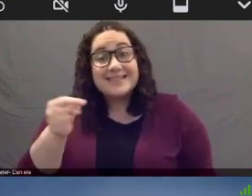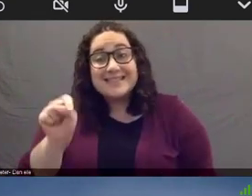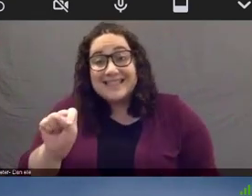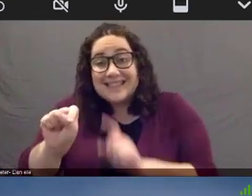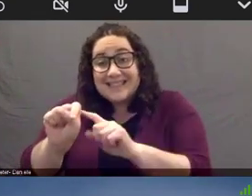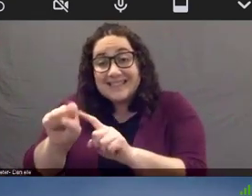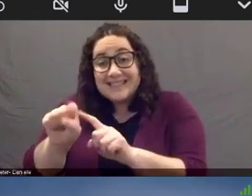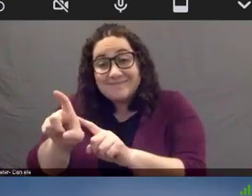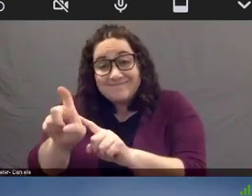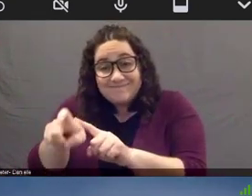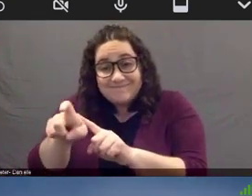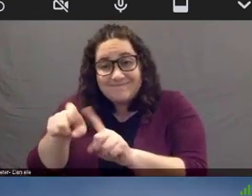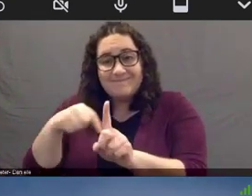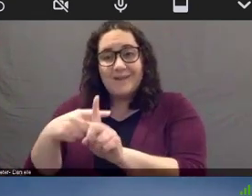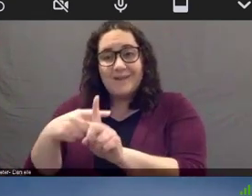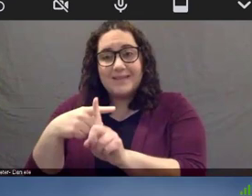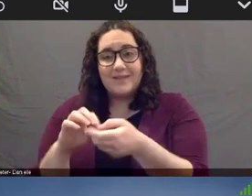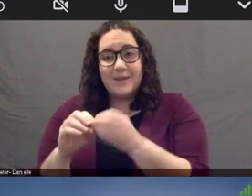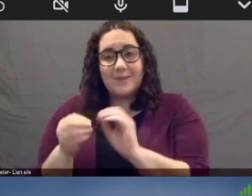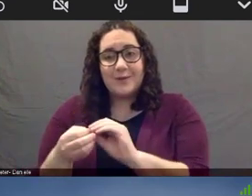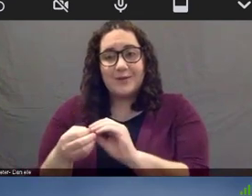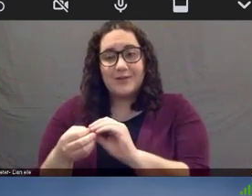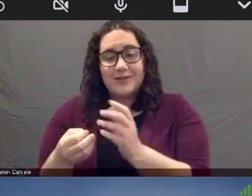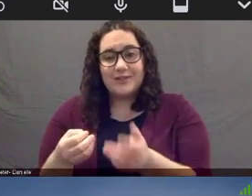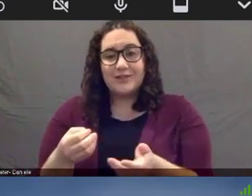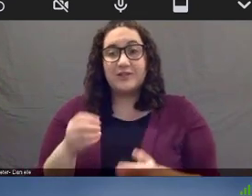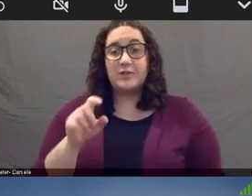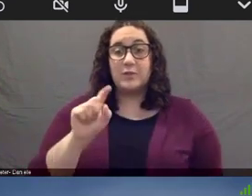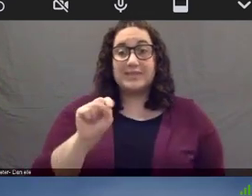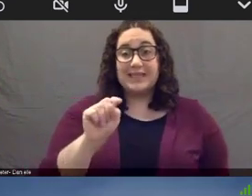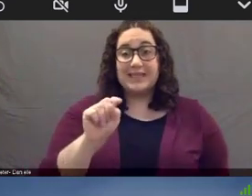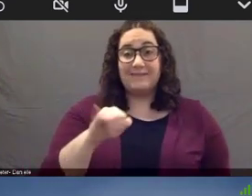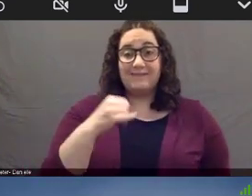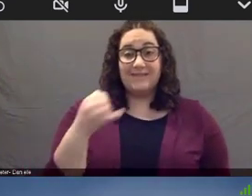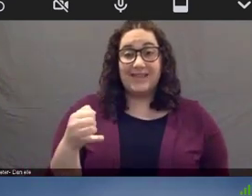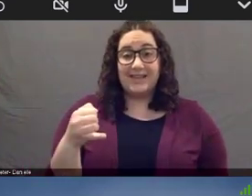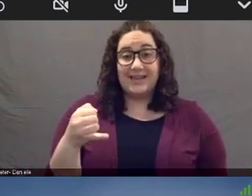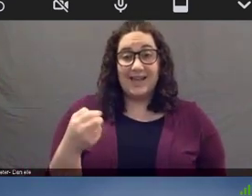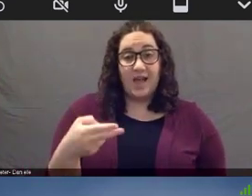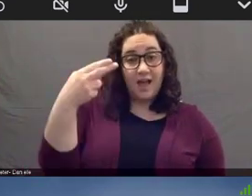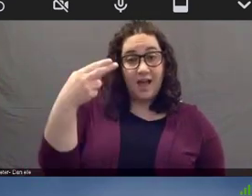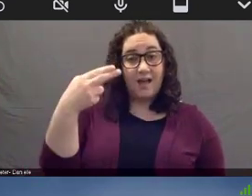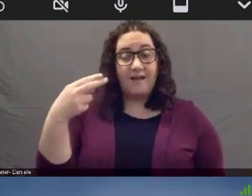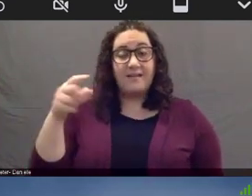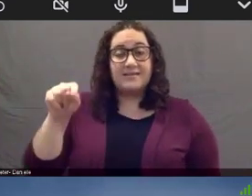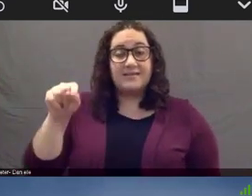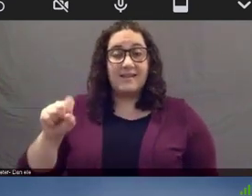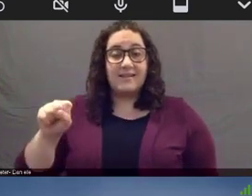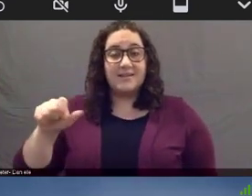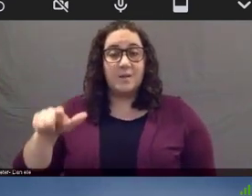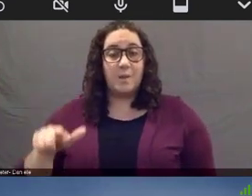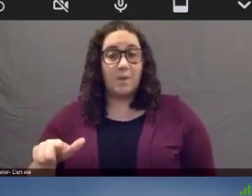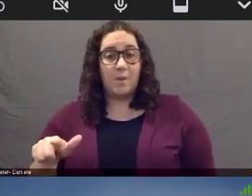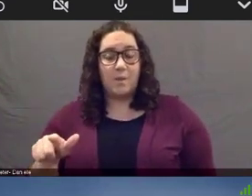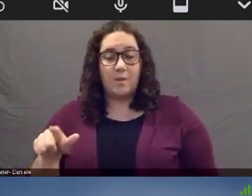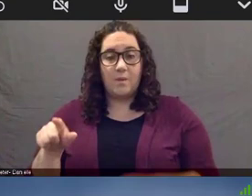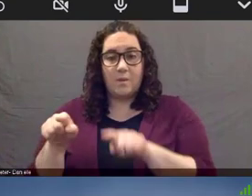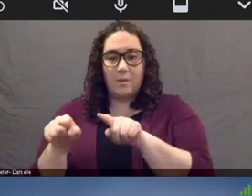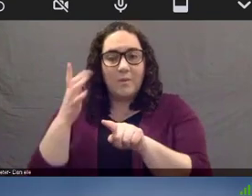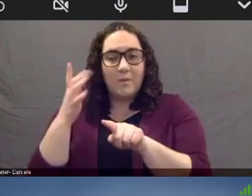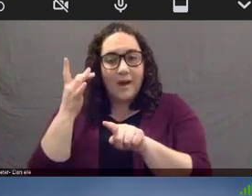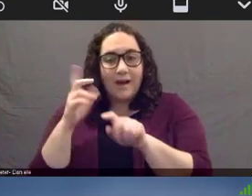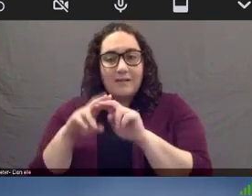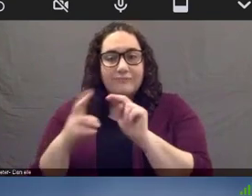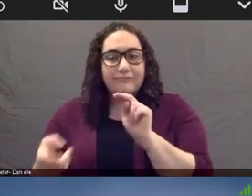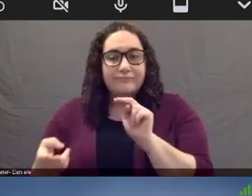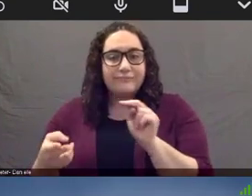infinity will be higher than my surface temperature because it looks like because the temperature is dropping in the material